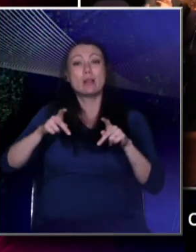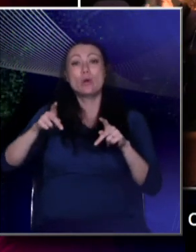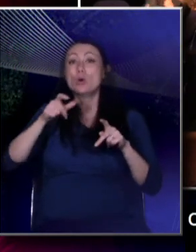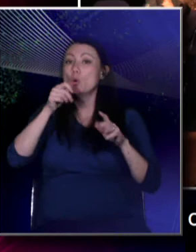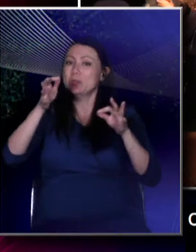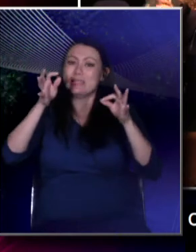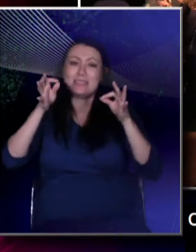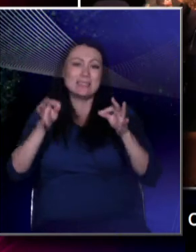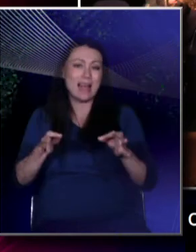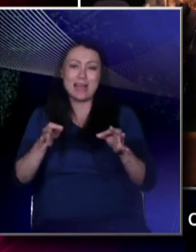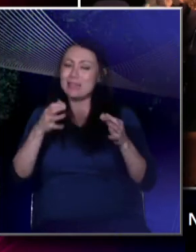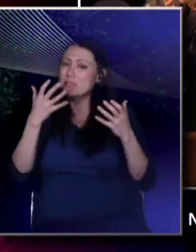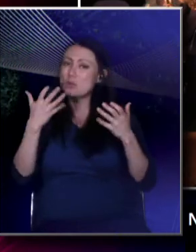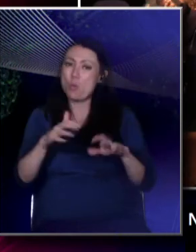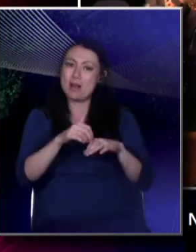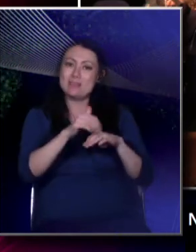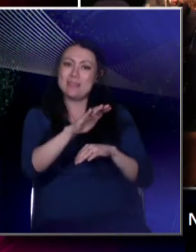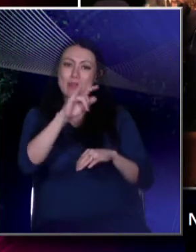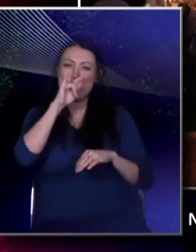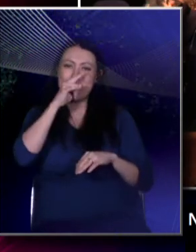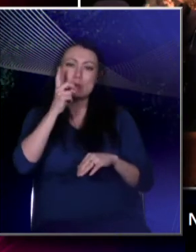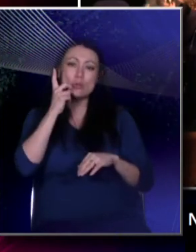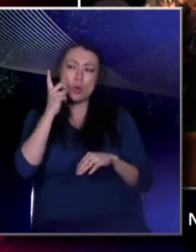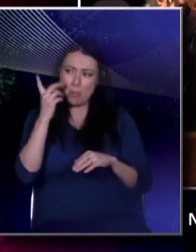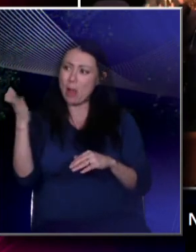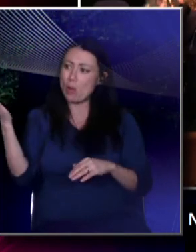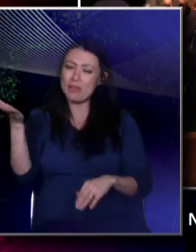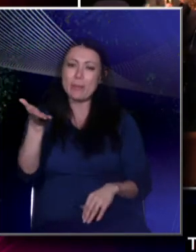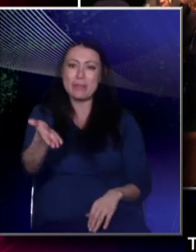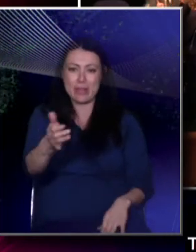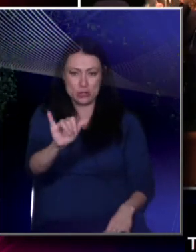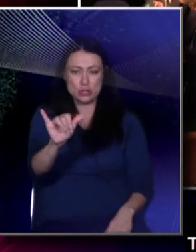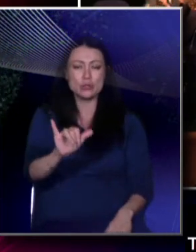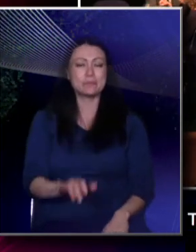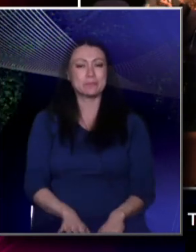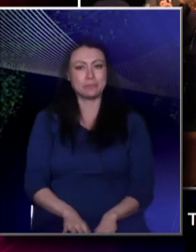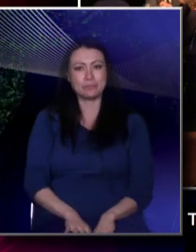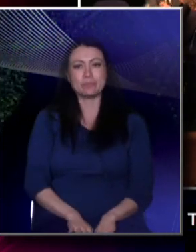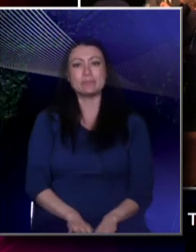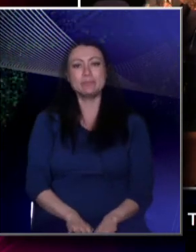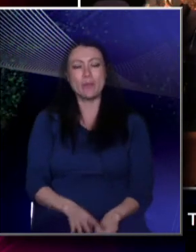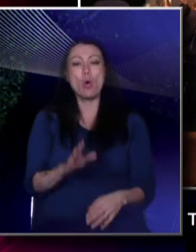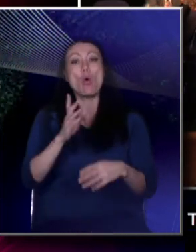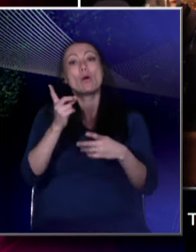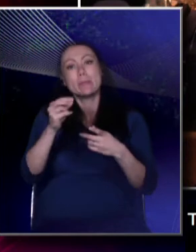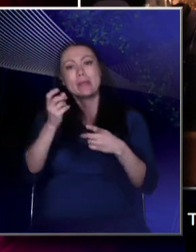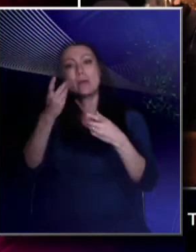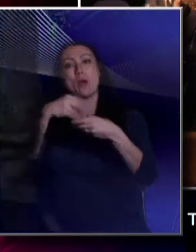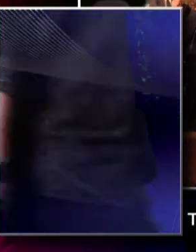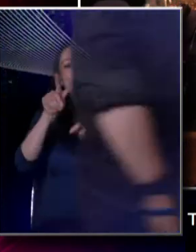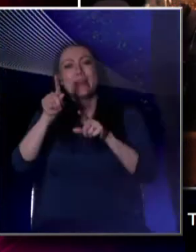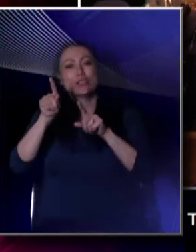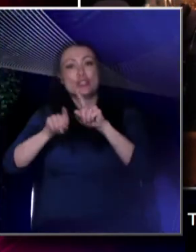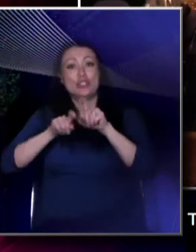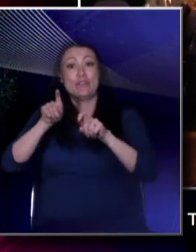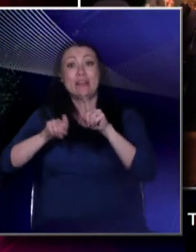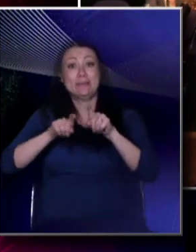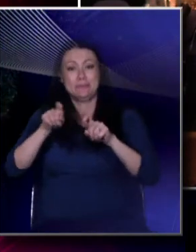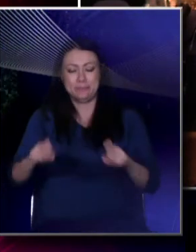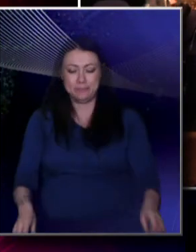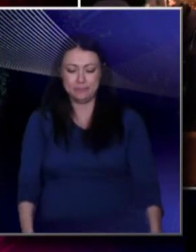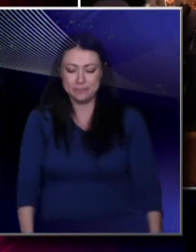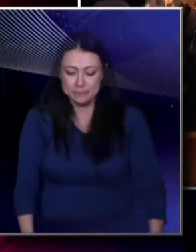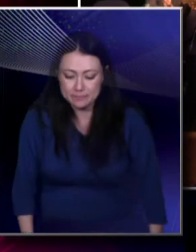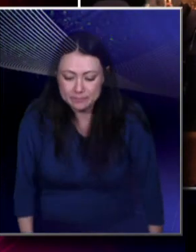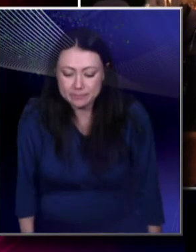not to operate in the program, I would like to have them at the table. So beyond the survey. That's okay. I would just